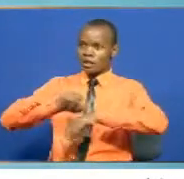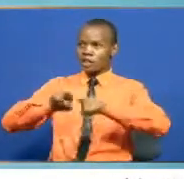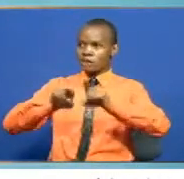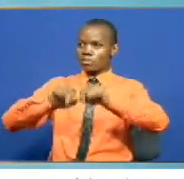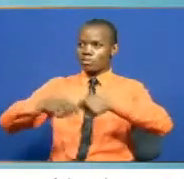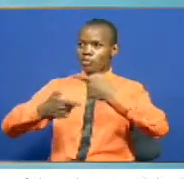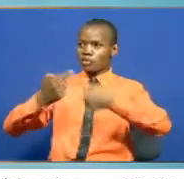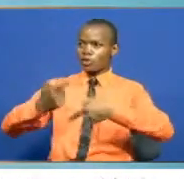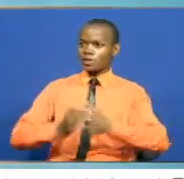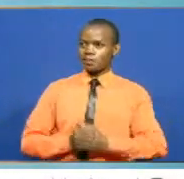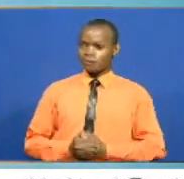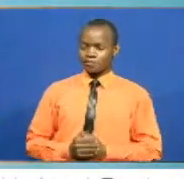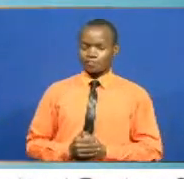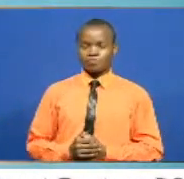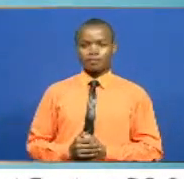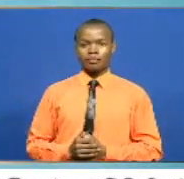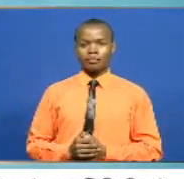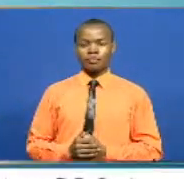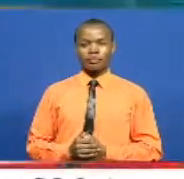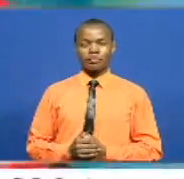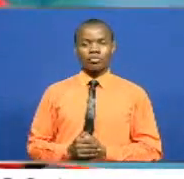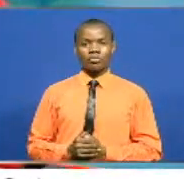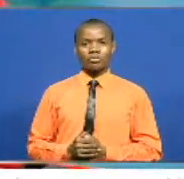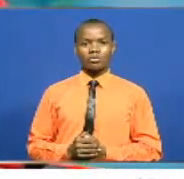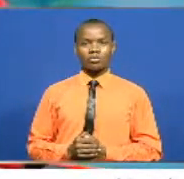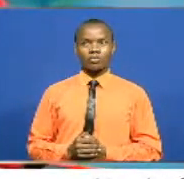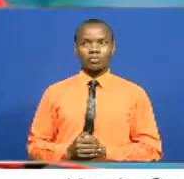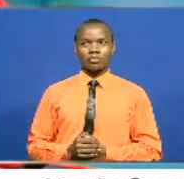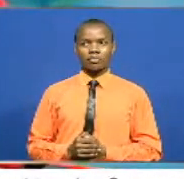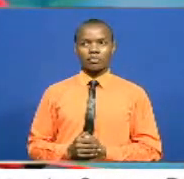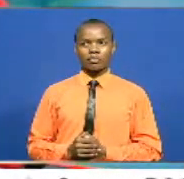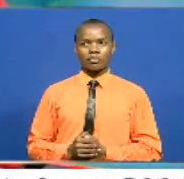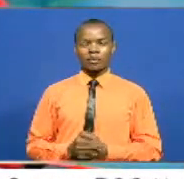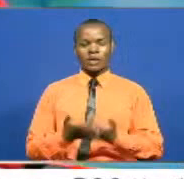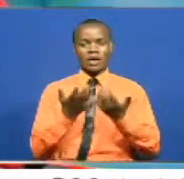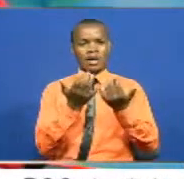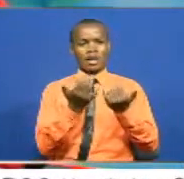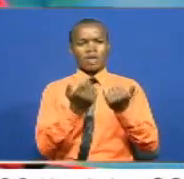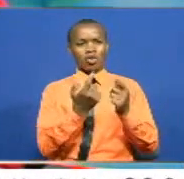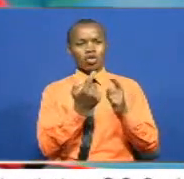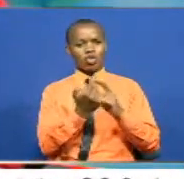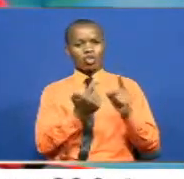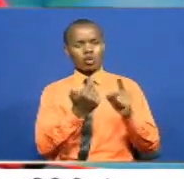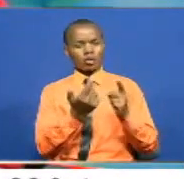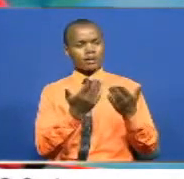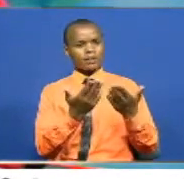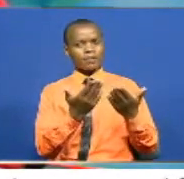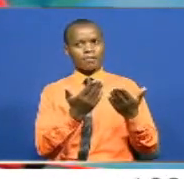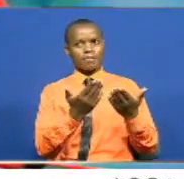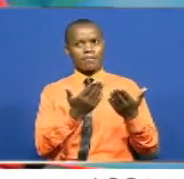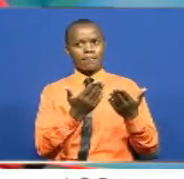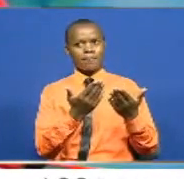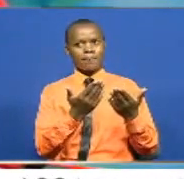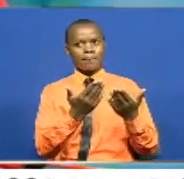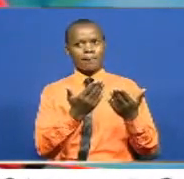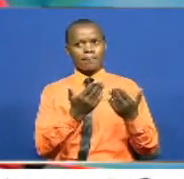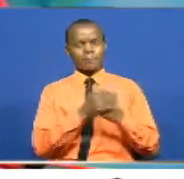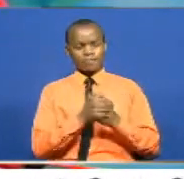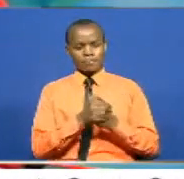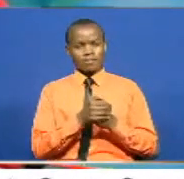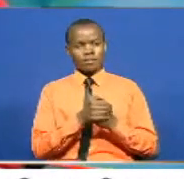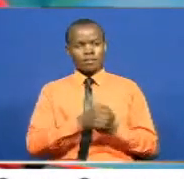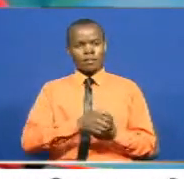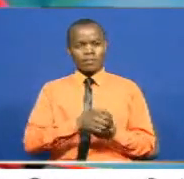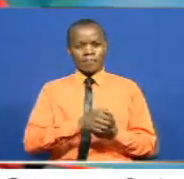country. Coach, let's talk about the injury situation, or, you know, lack of it, in the